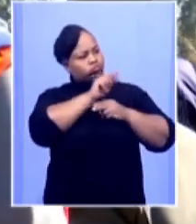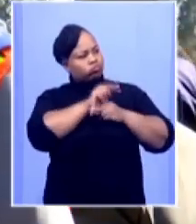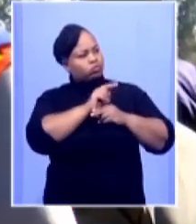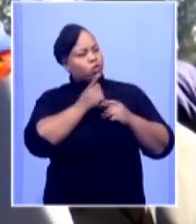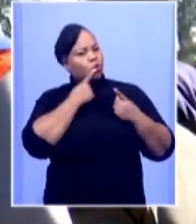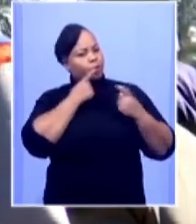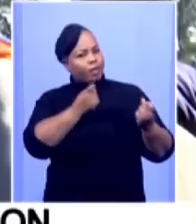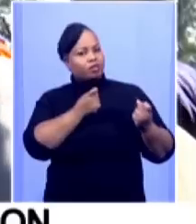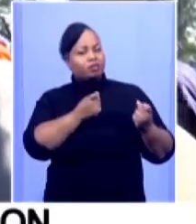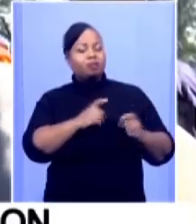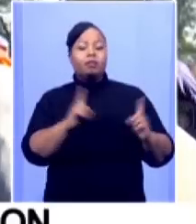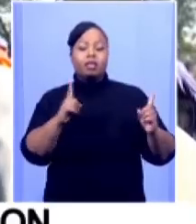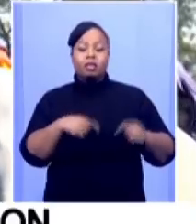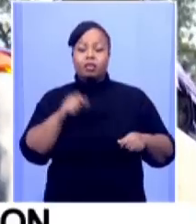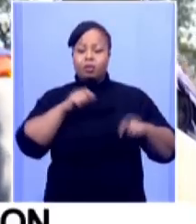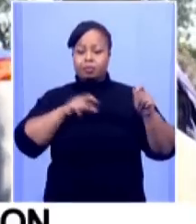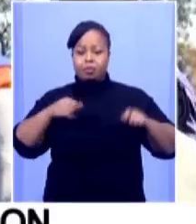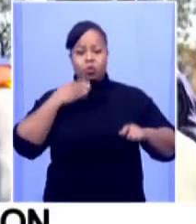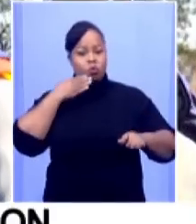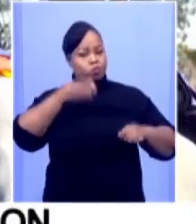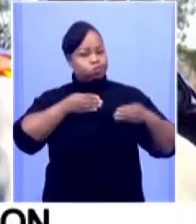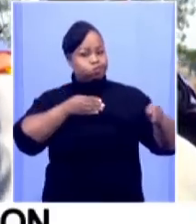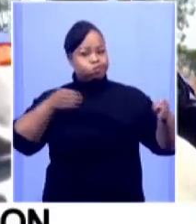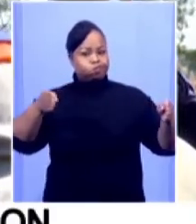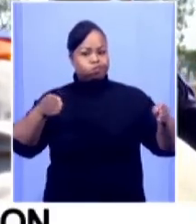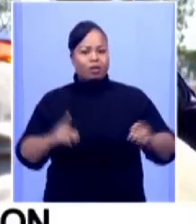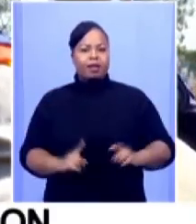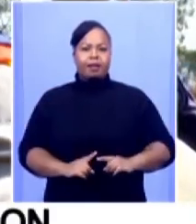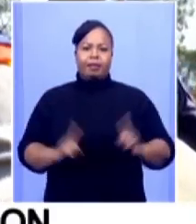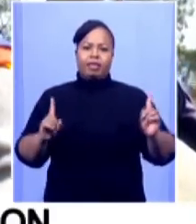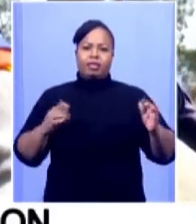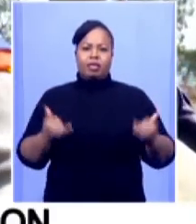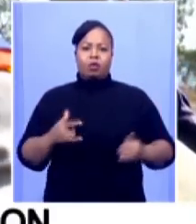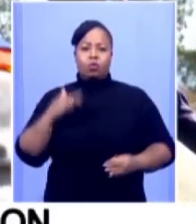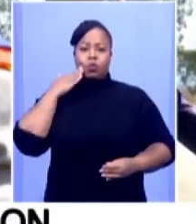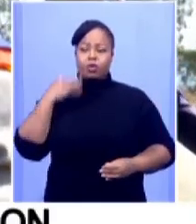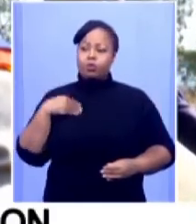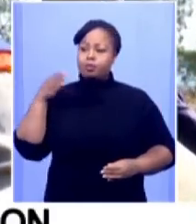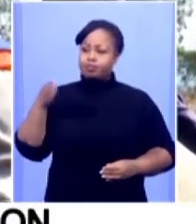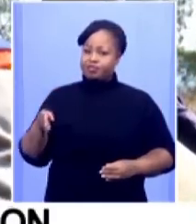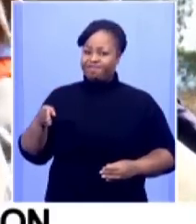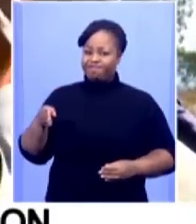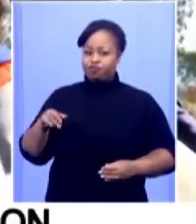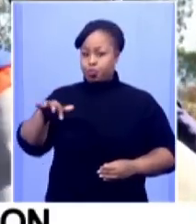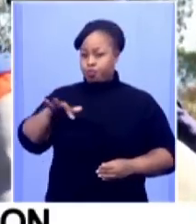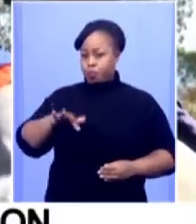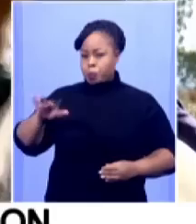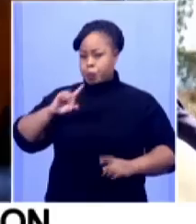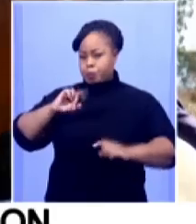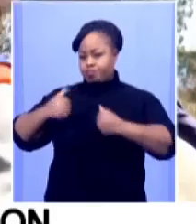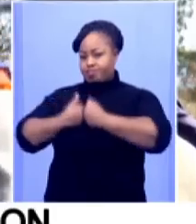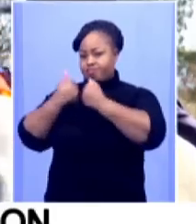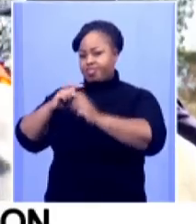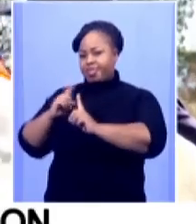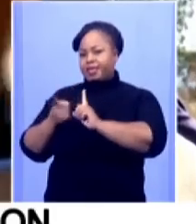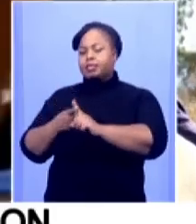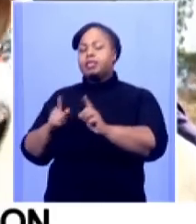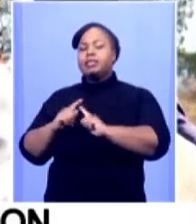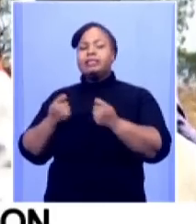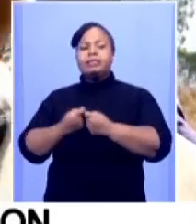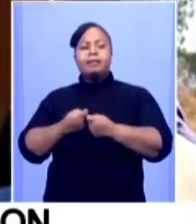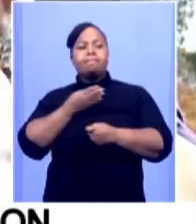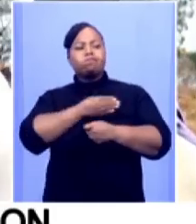So we put people on standby for those. But again, while we are attending to this particular scene, we have a team that is